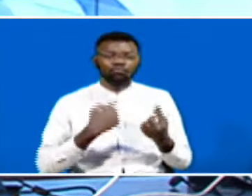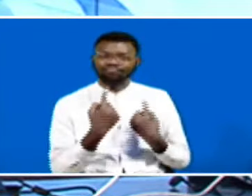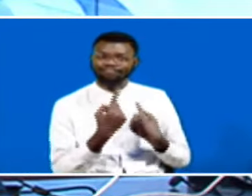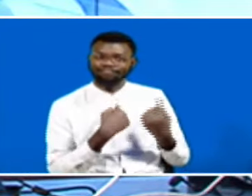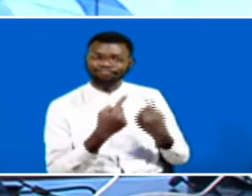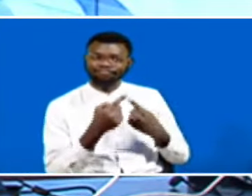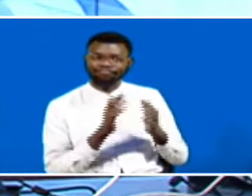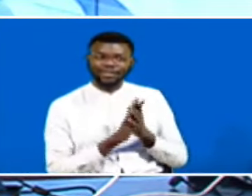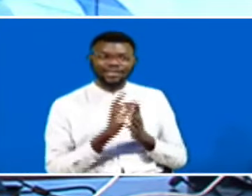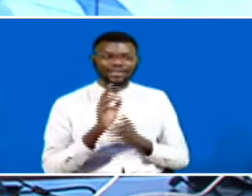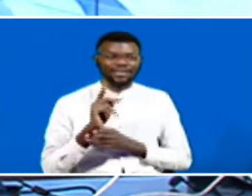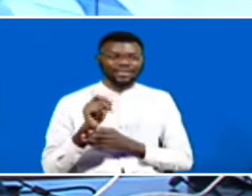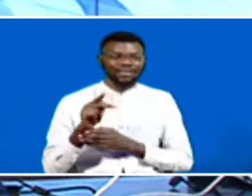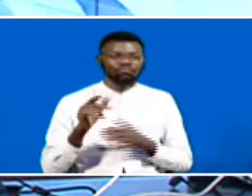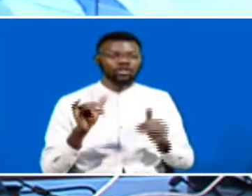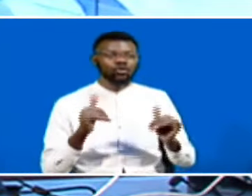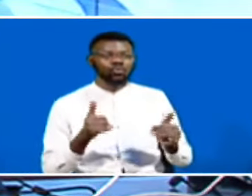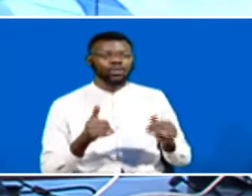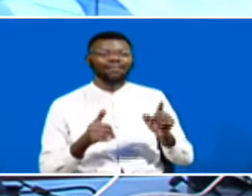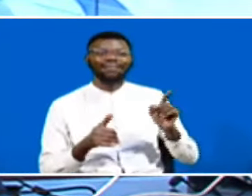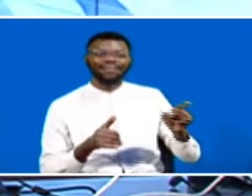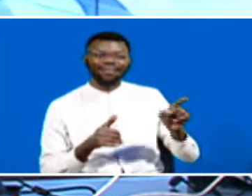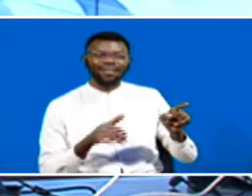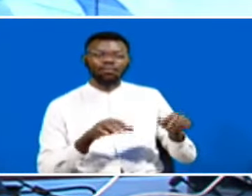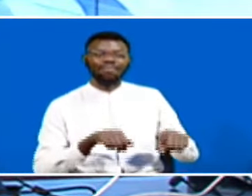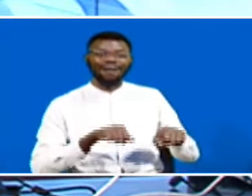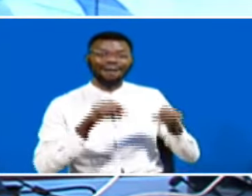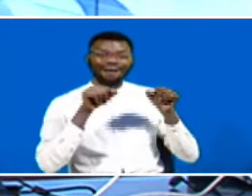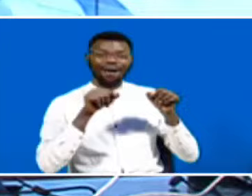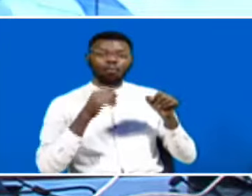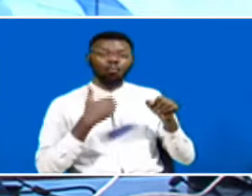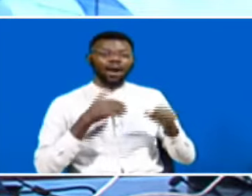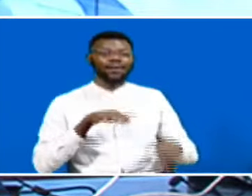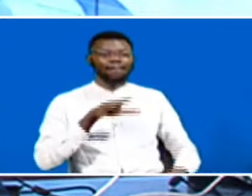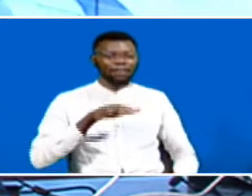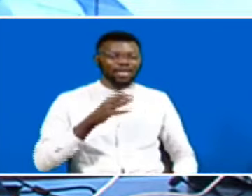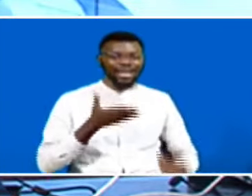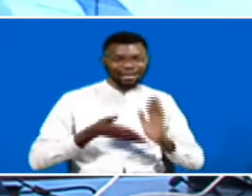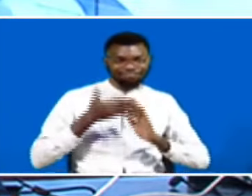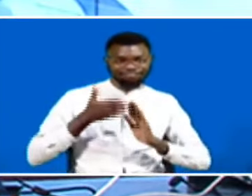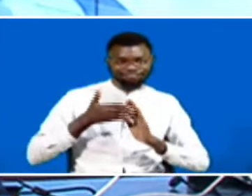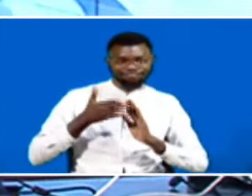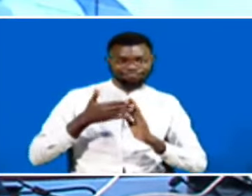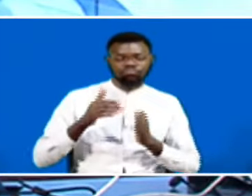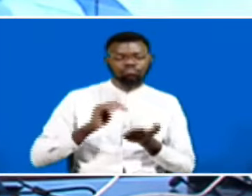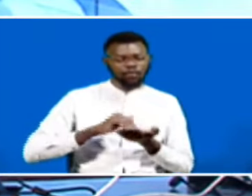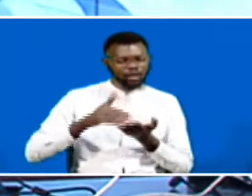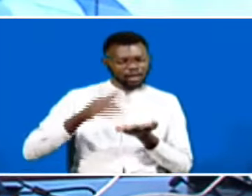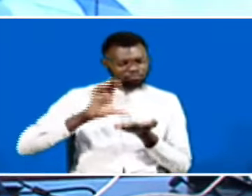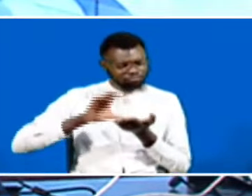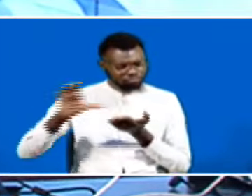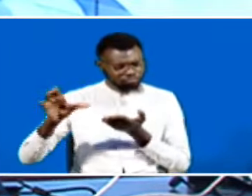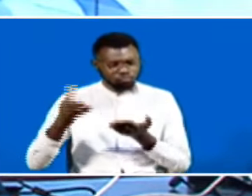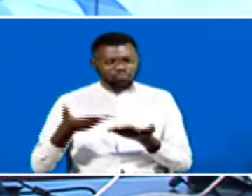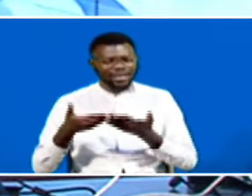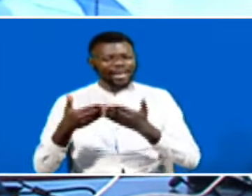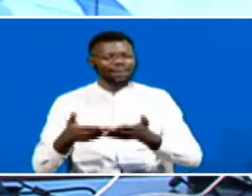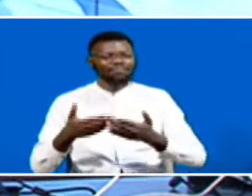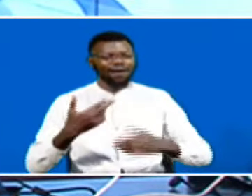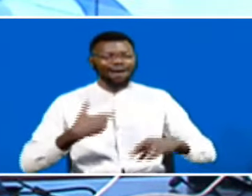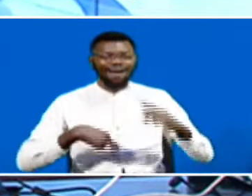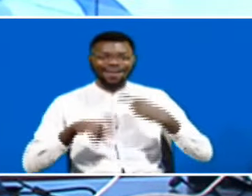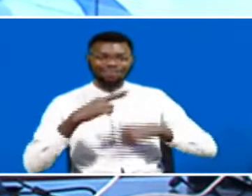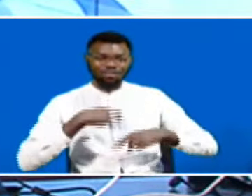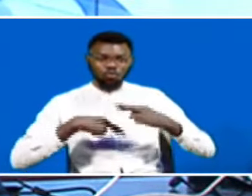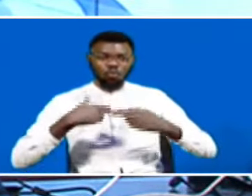Dr. Nelson Makanda, called on Parliament to fast-track the disbursement of the funds to enable the boundary review and